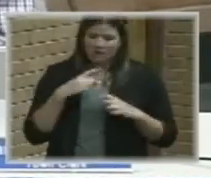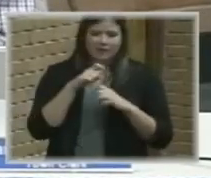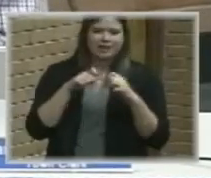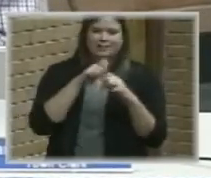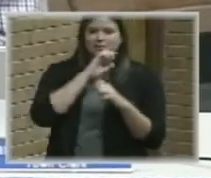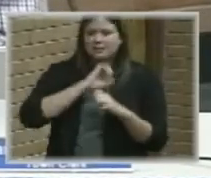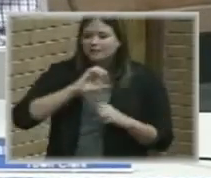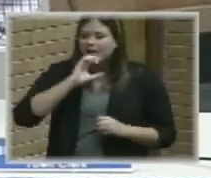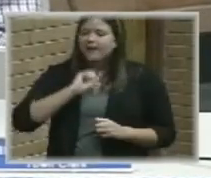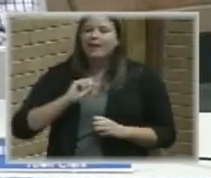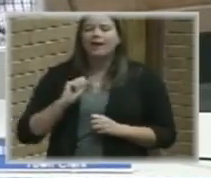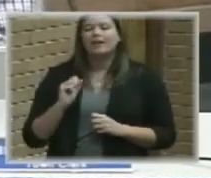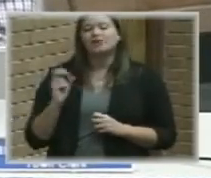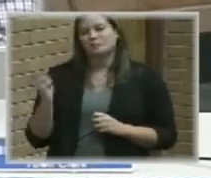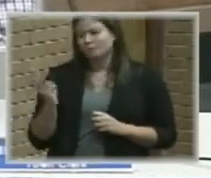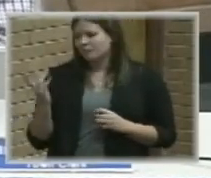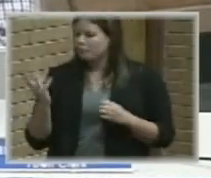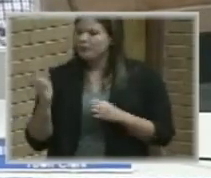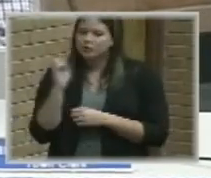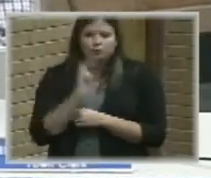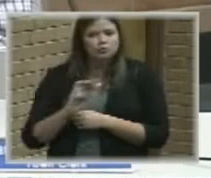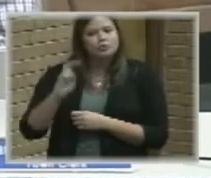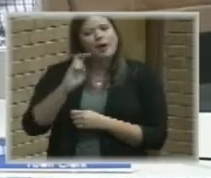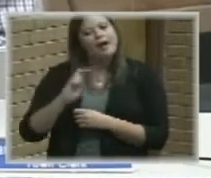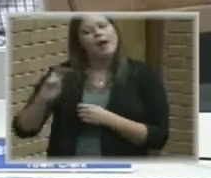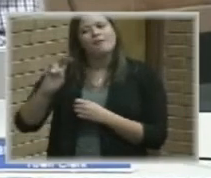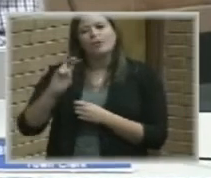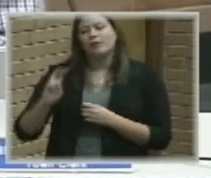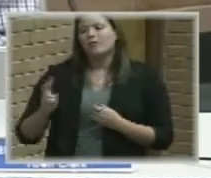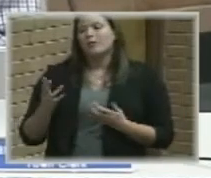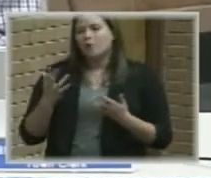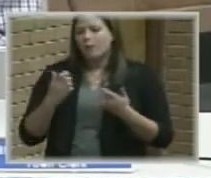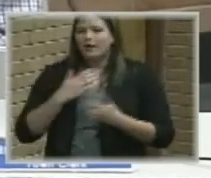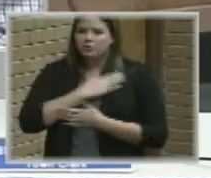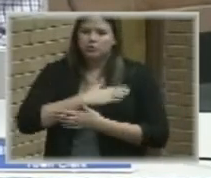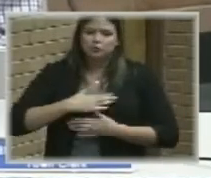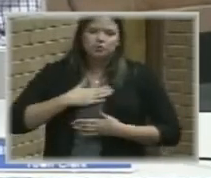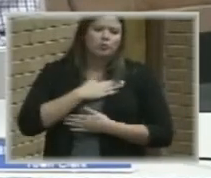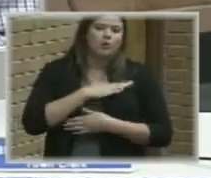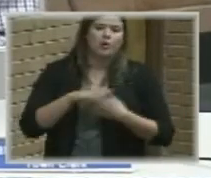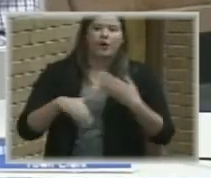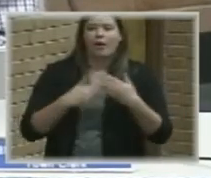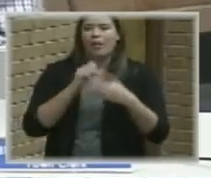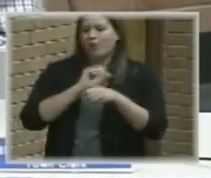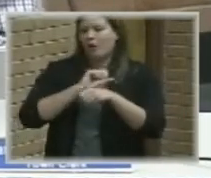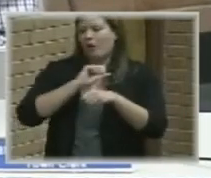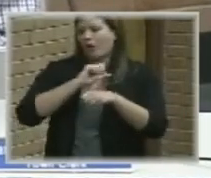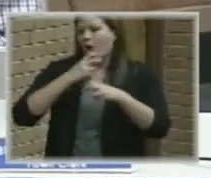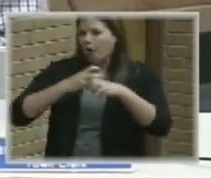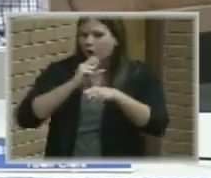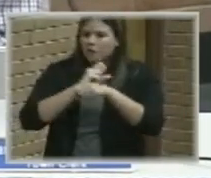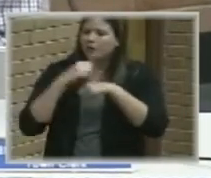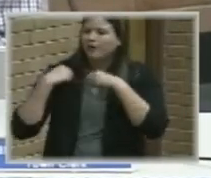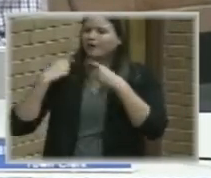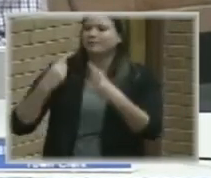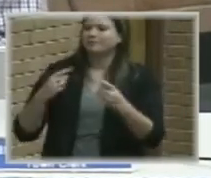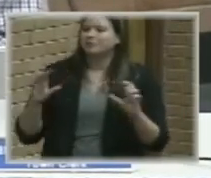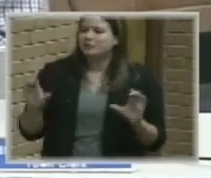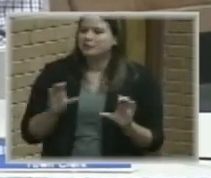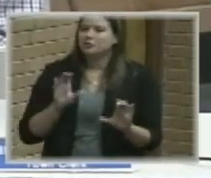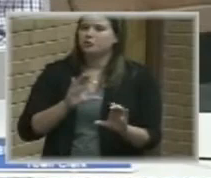could, travel and enjoy all the hard work they've spent their lives doing,